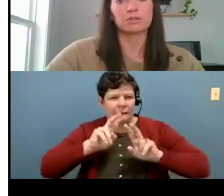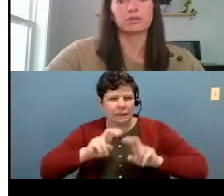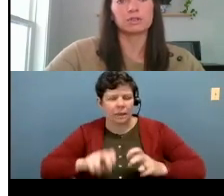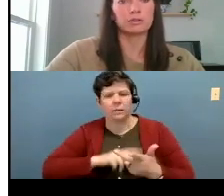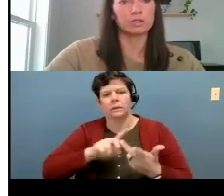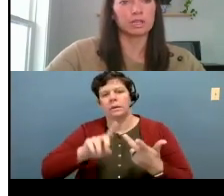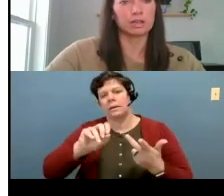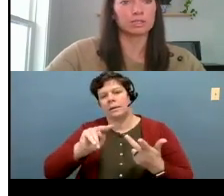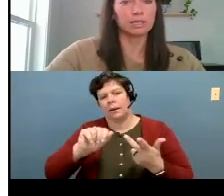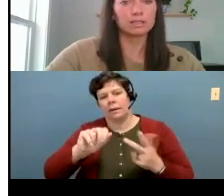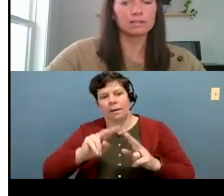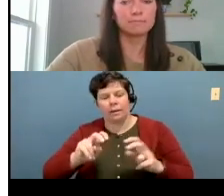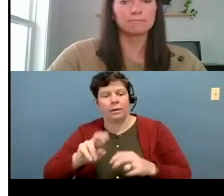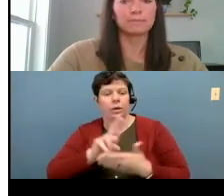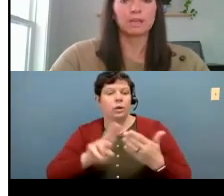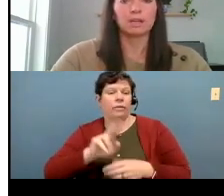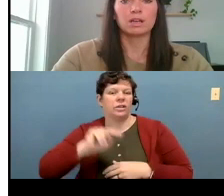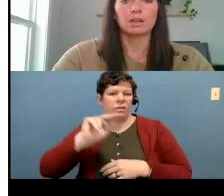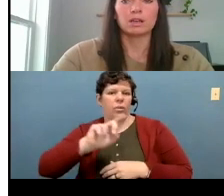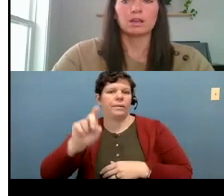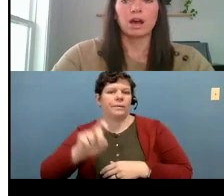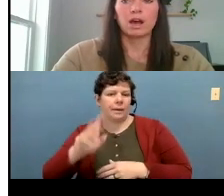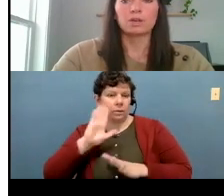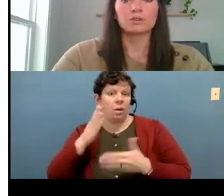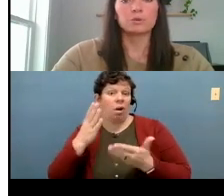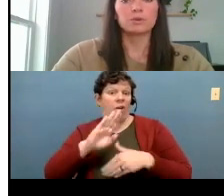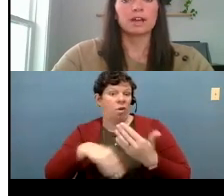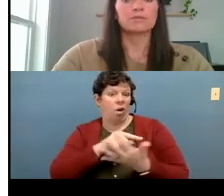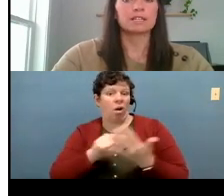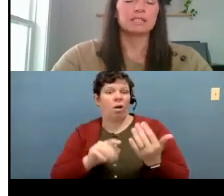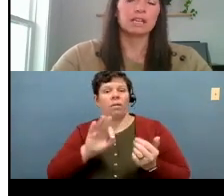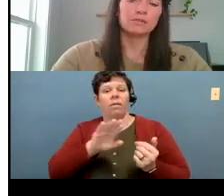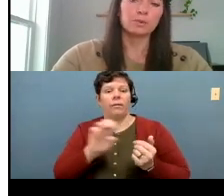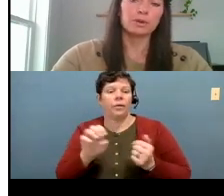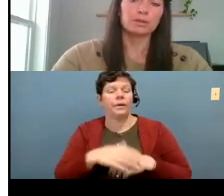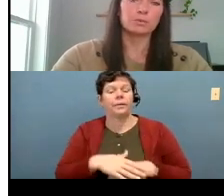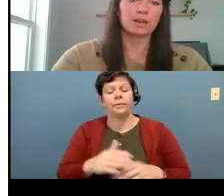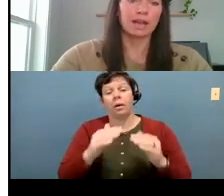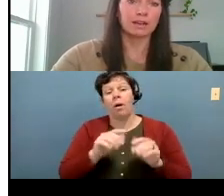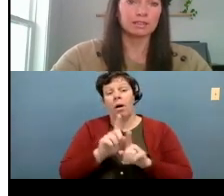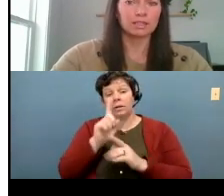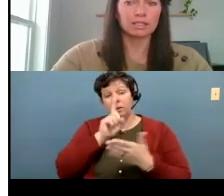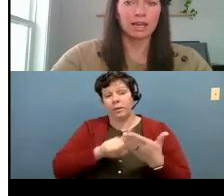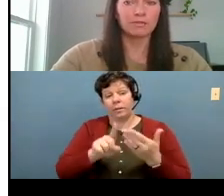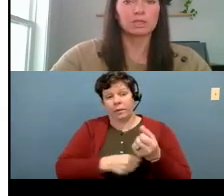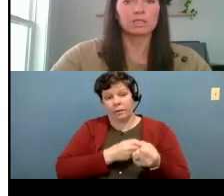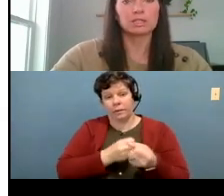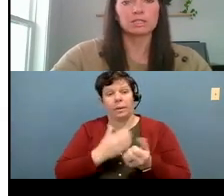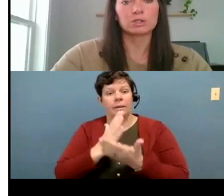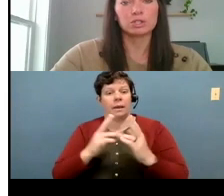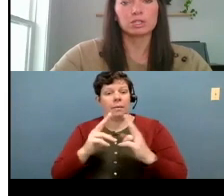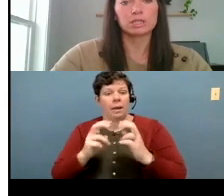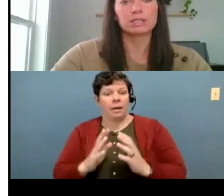analysis through the University of North Texas. We also provide investigative support. We have analysts on staff who can